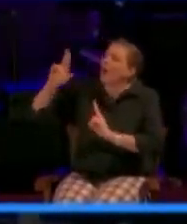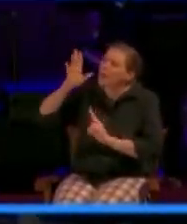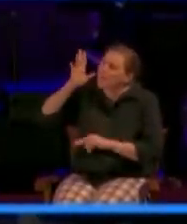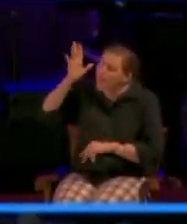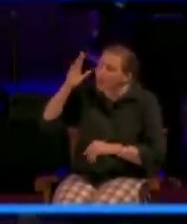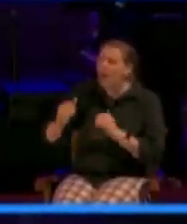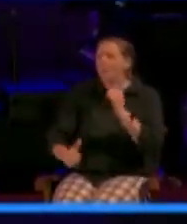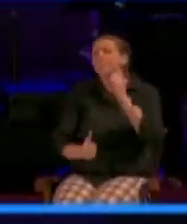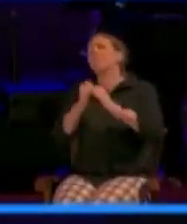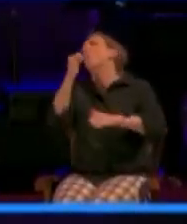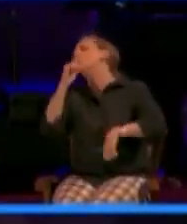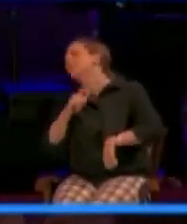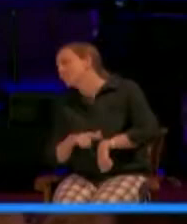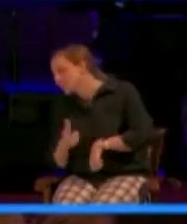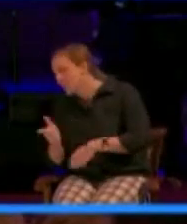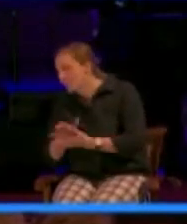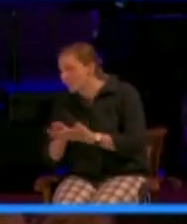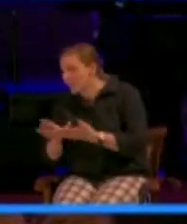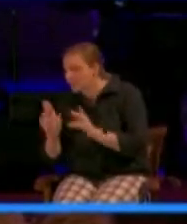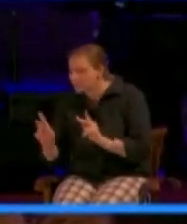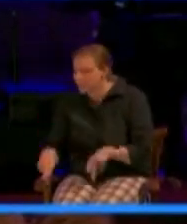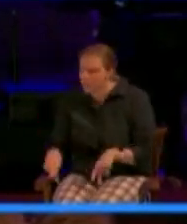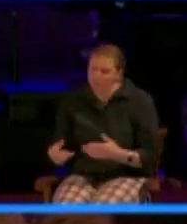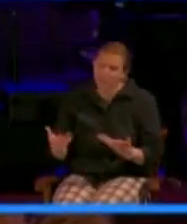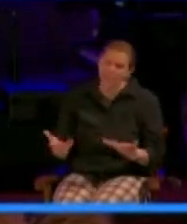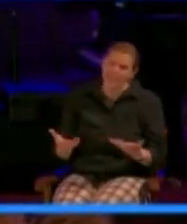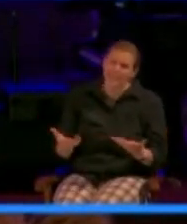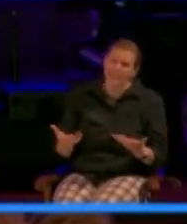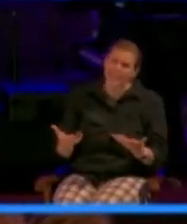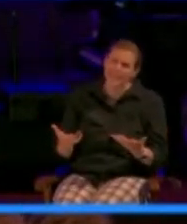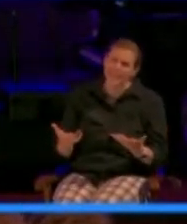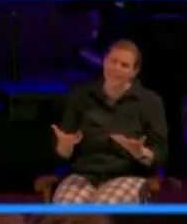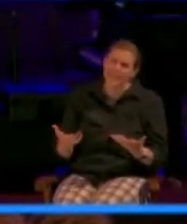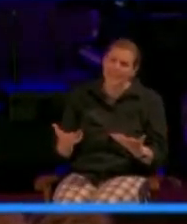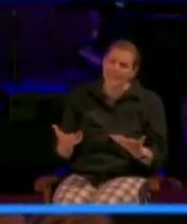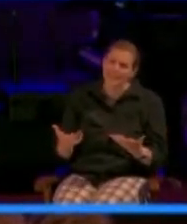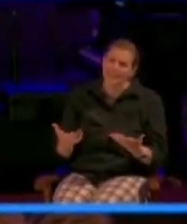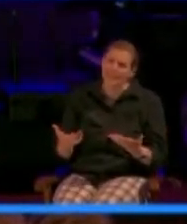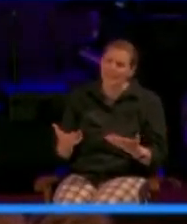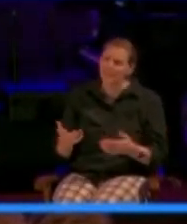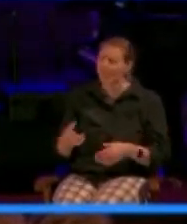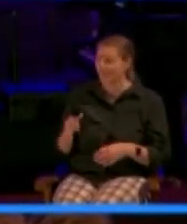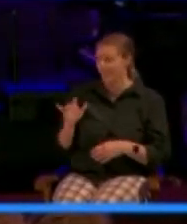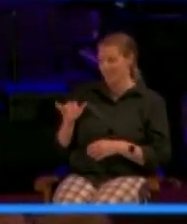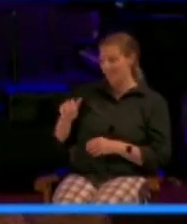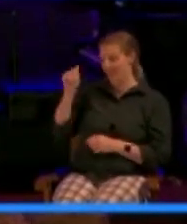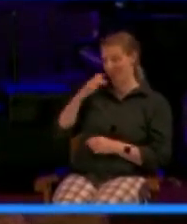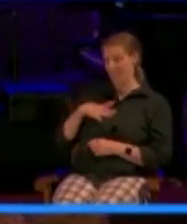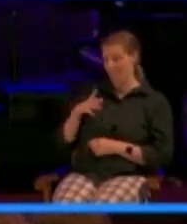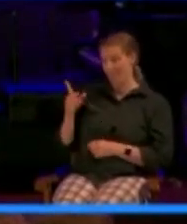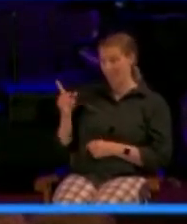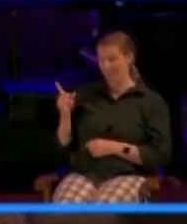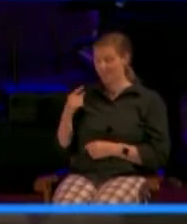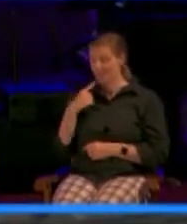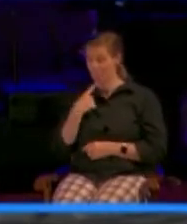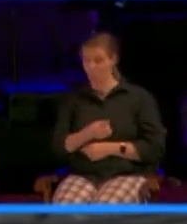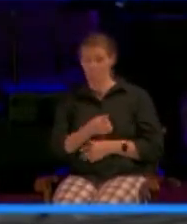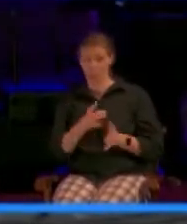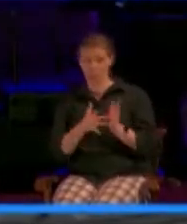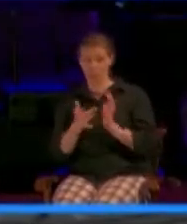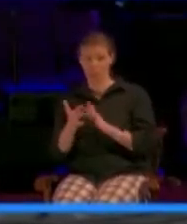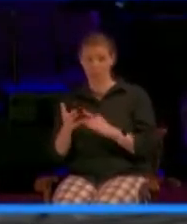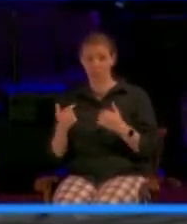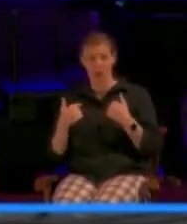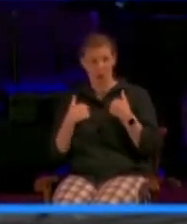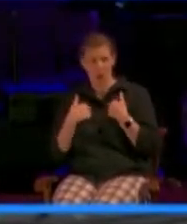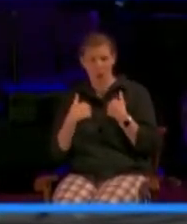and as a whole, we respond, I've kept all these from my youth up. But in reality, there have been lots of places along the